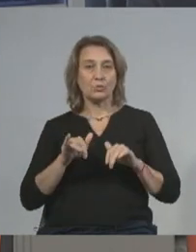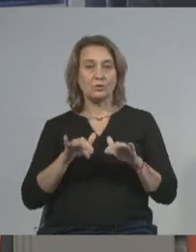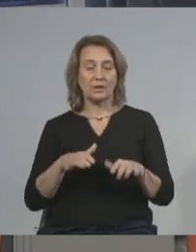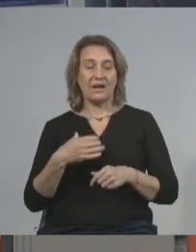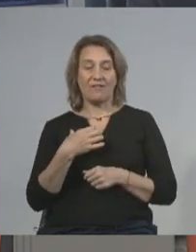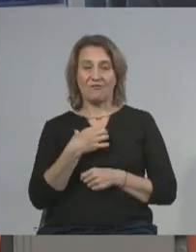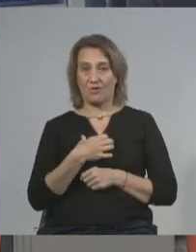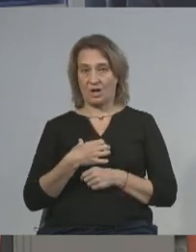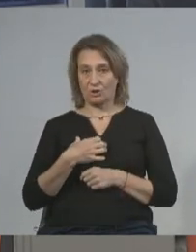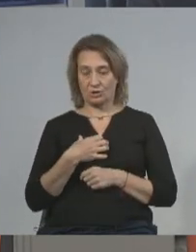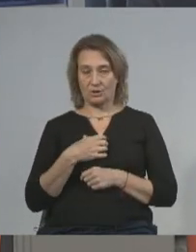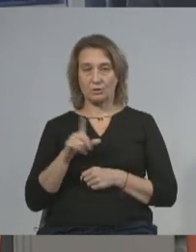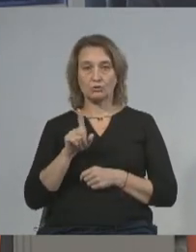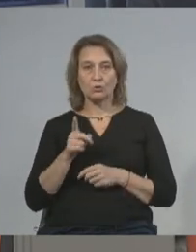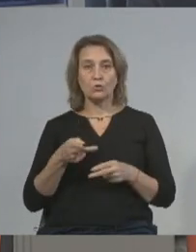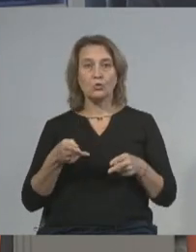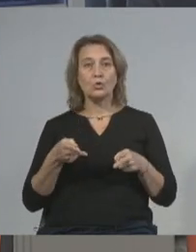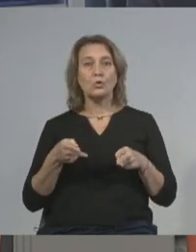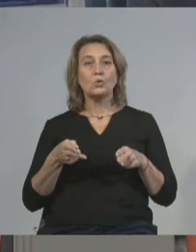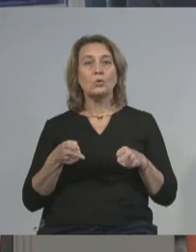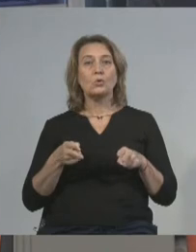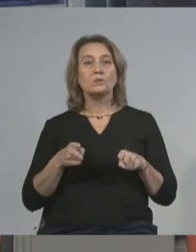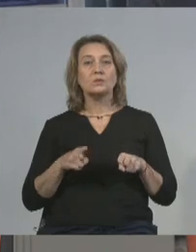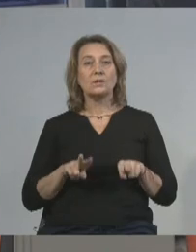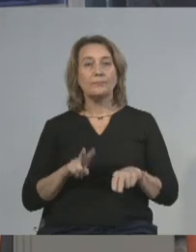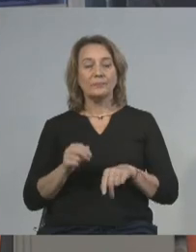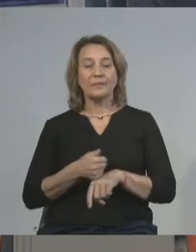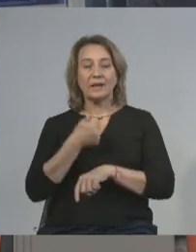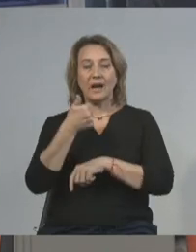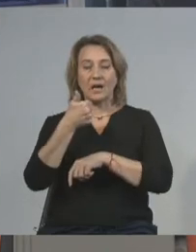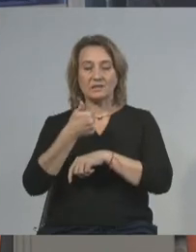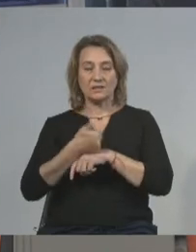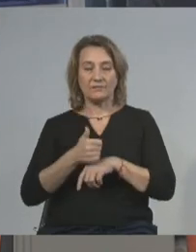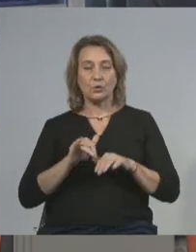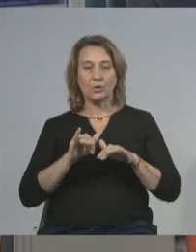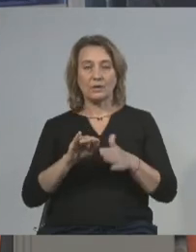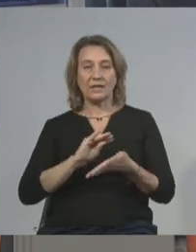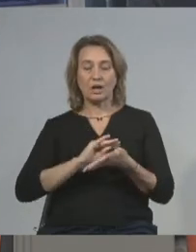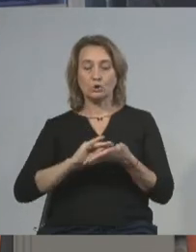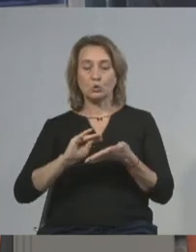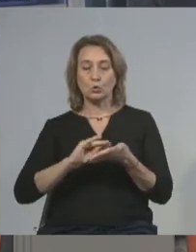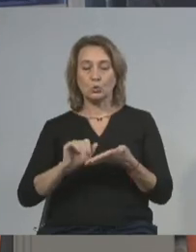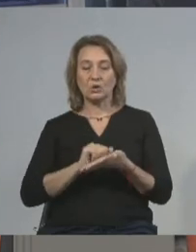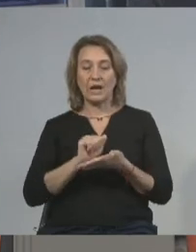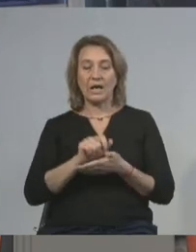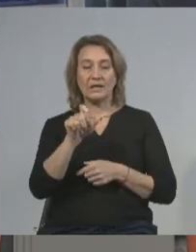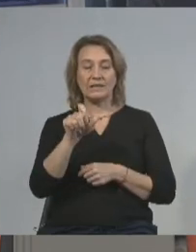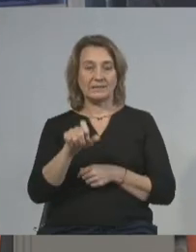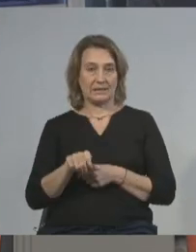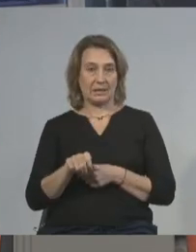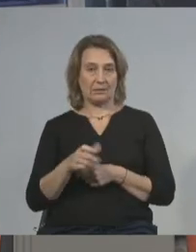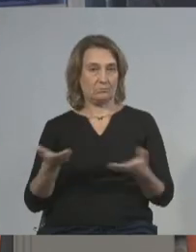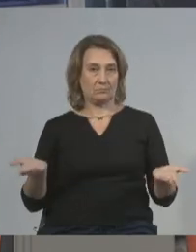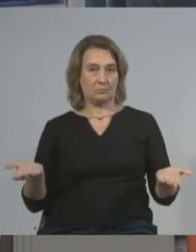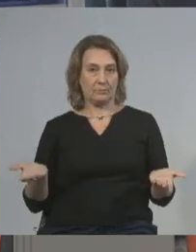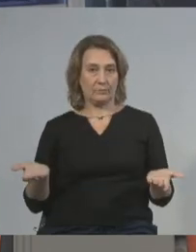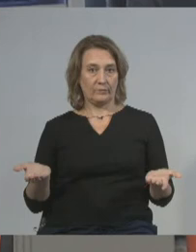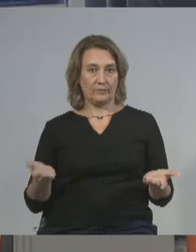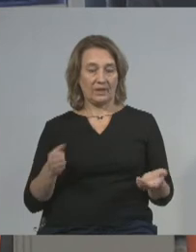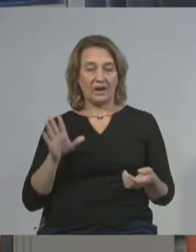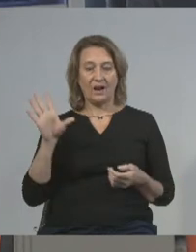they just need to be careful that they still stay true to their core business